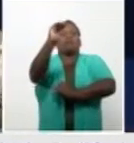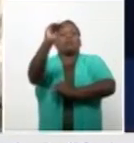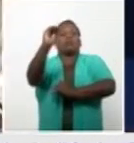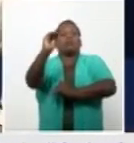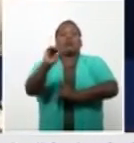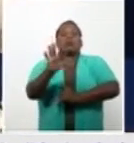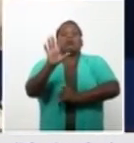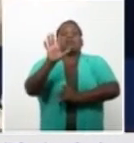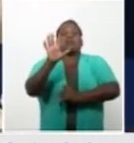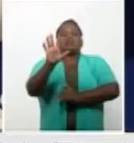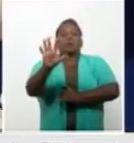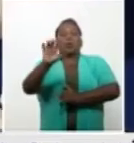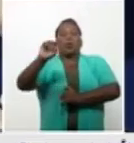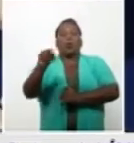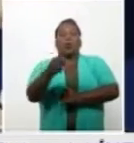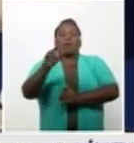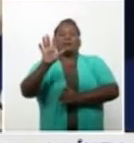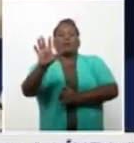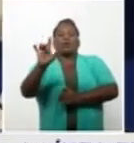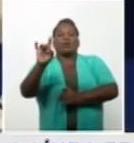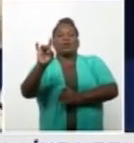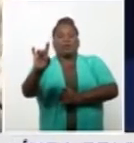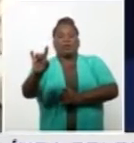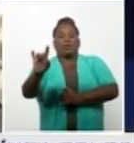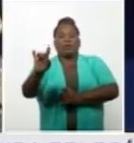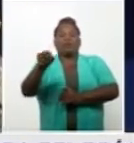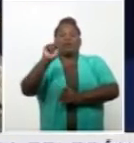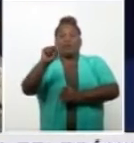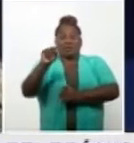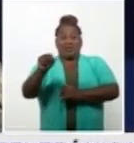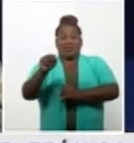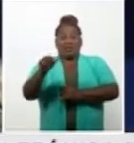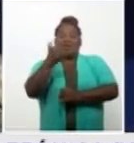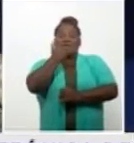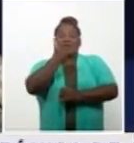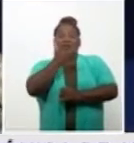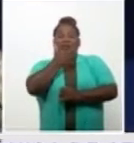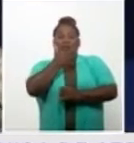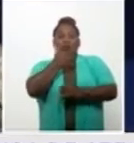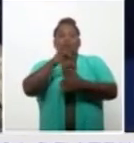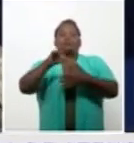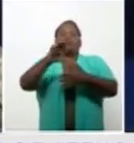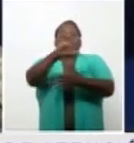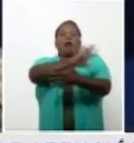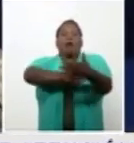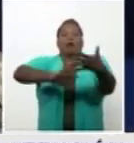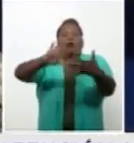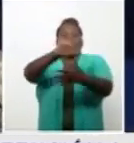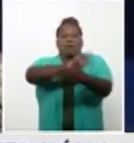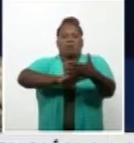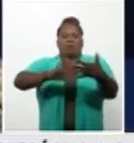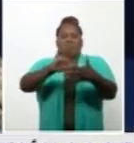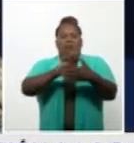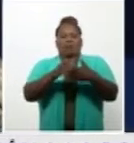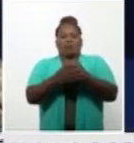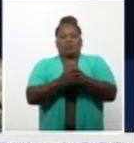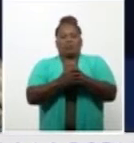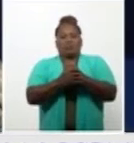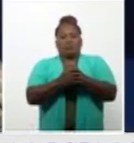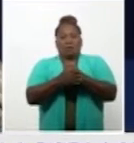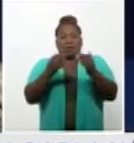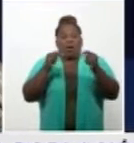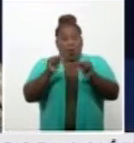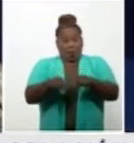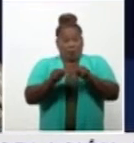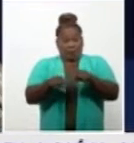but we do have 4 patients in serious condition. 3 of them are at the Salvador Allende Hospital and